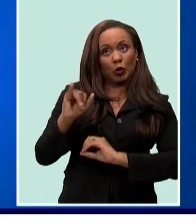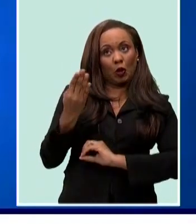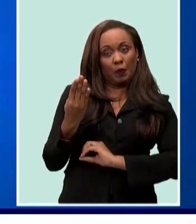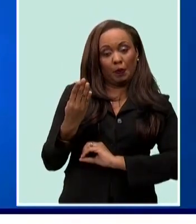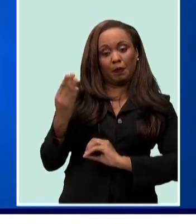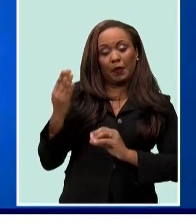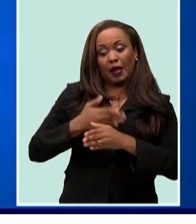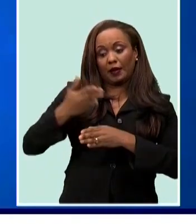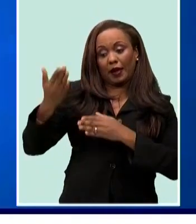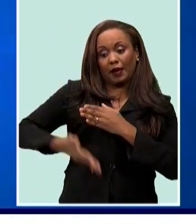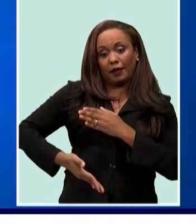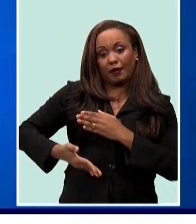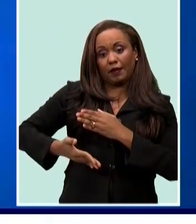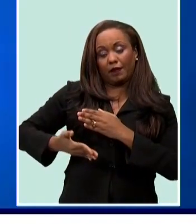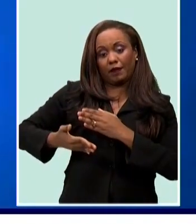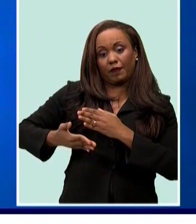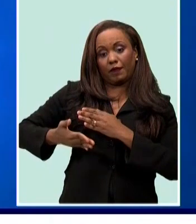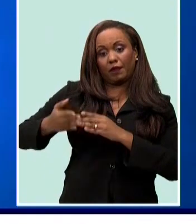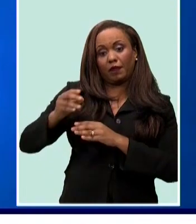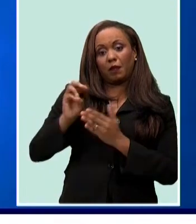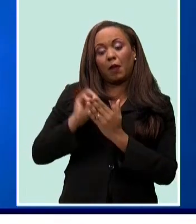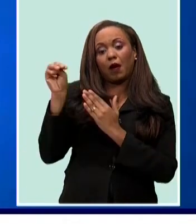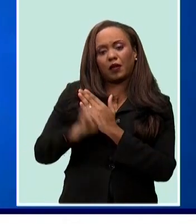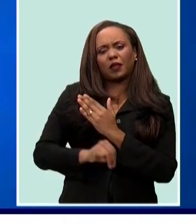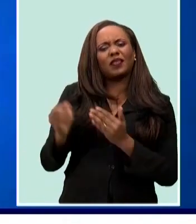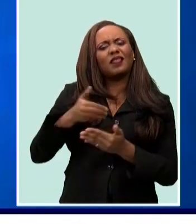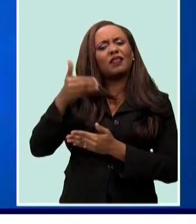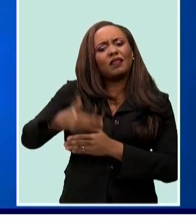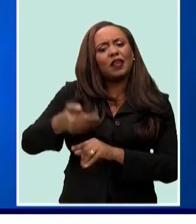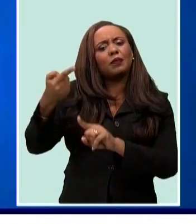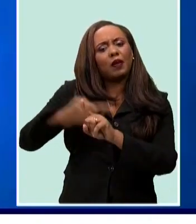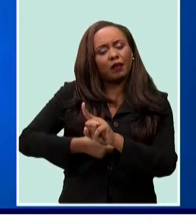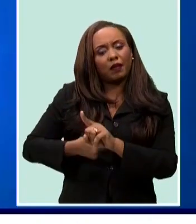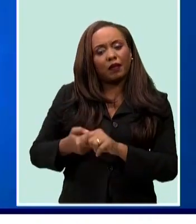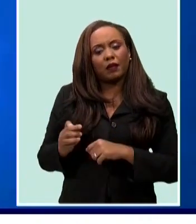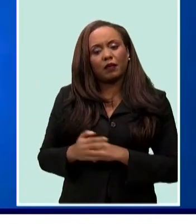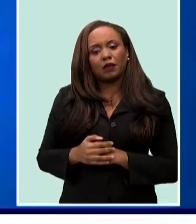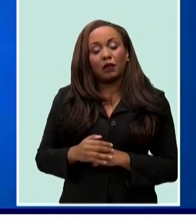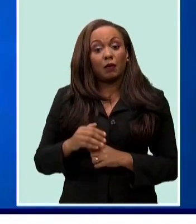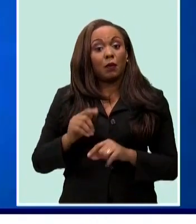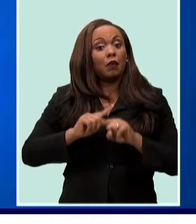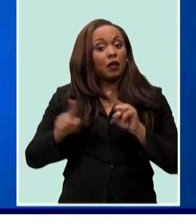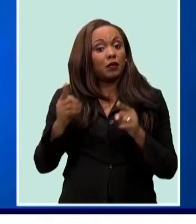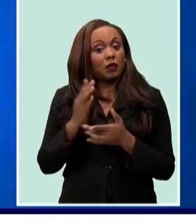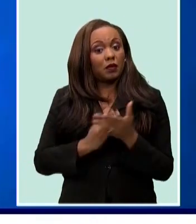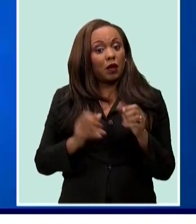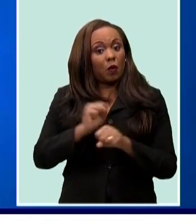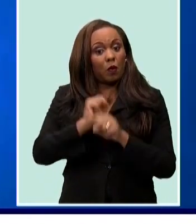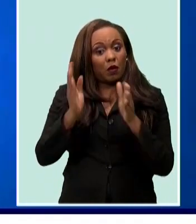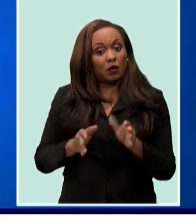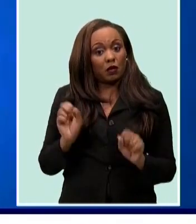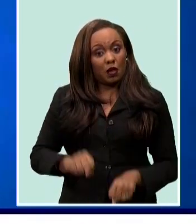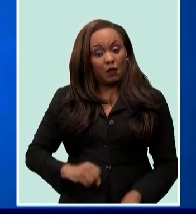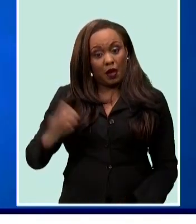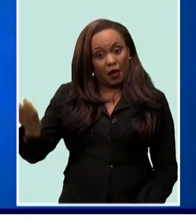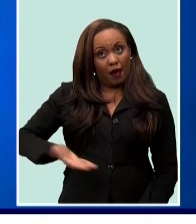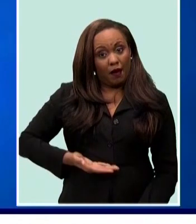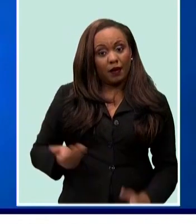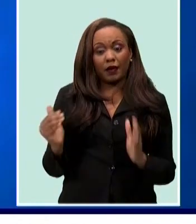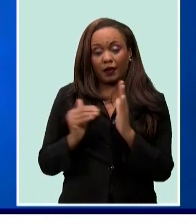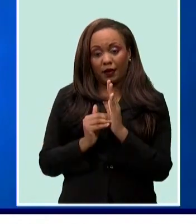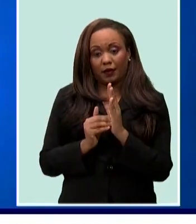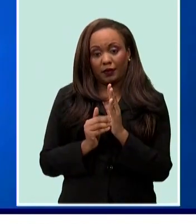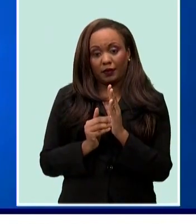end of March. Minister Jordan says they, like all workers who have been retrenched, could be rehired under government's modernization